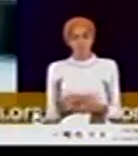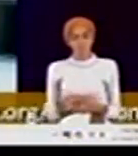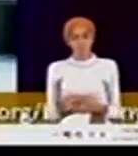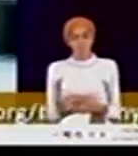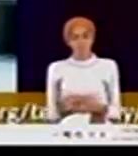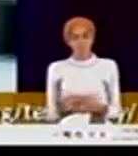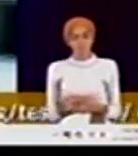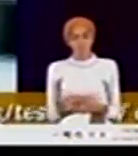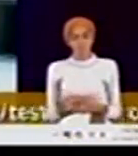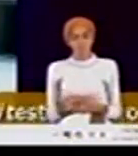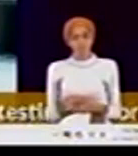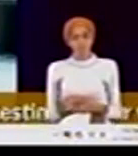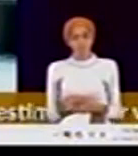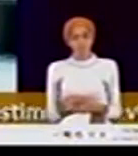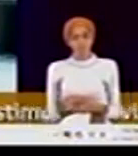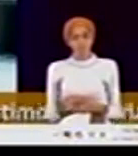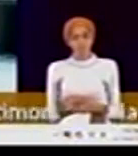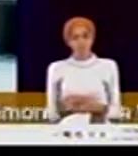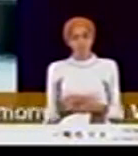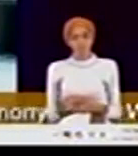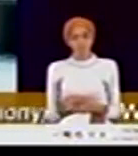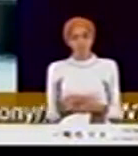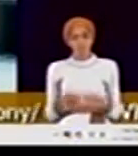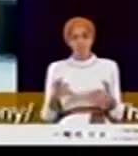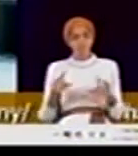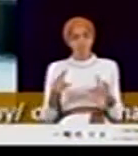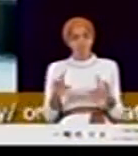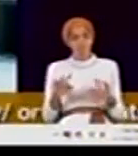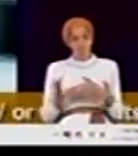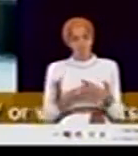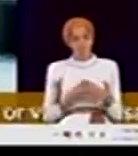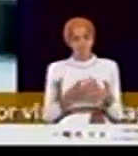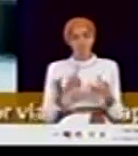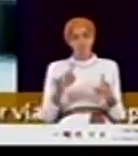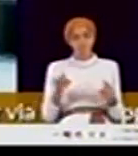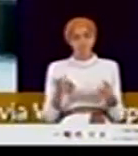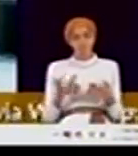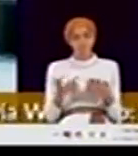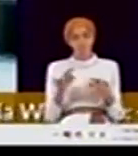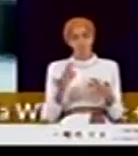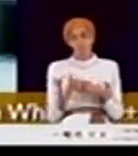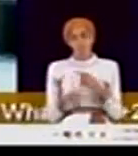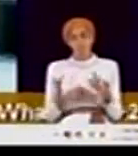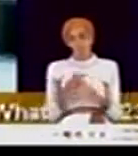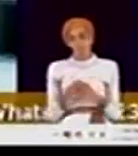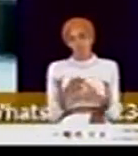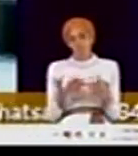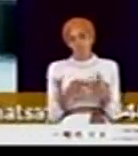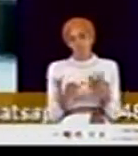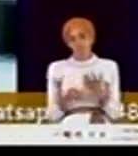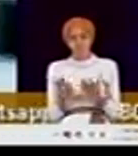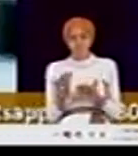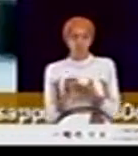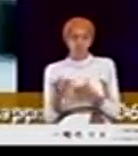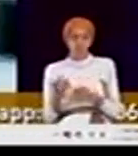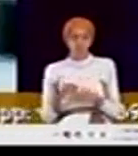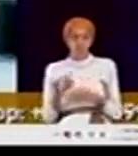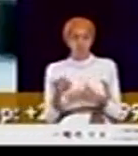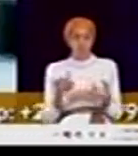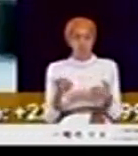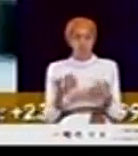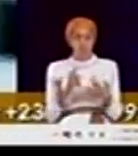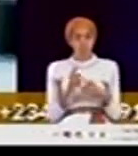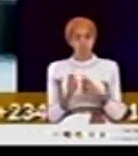the global crusade. Now in this global crusade, sometime when I went to the global crusade, in